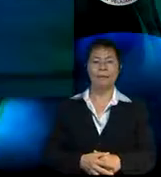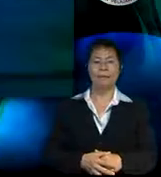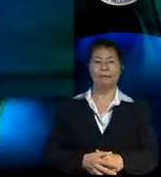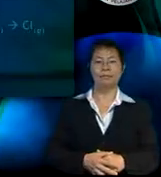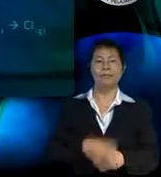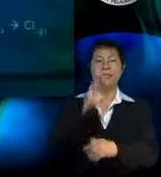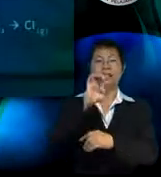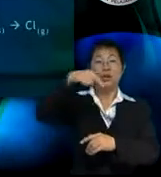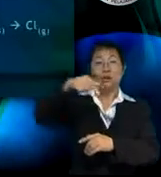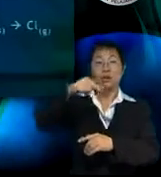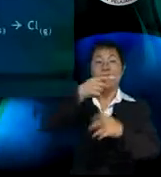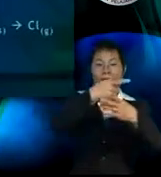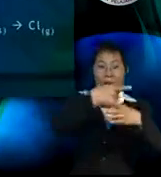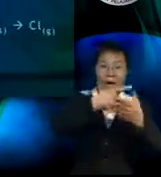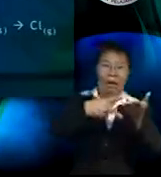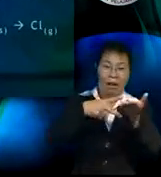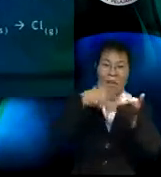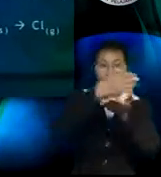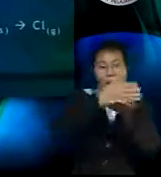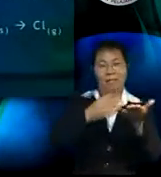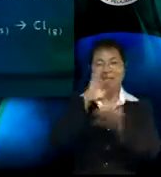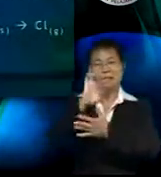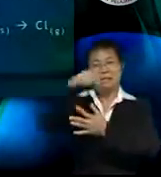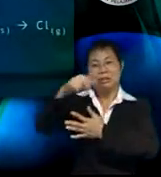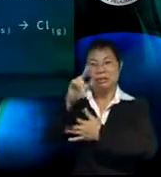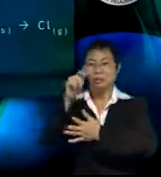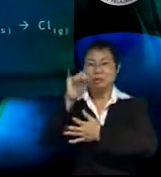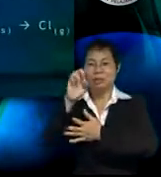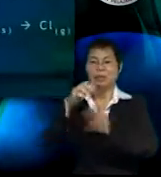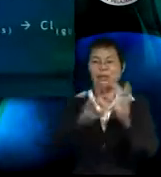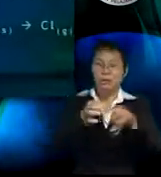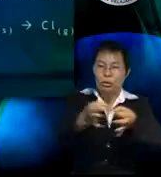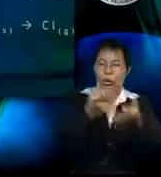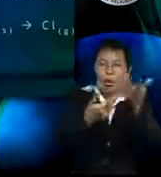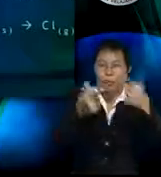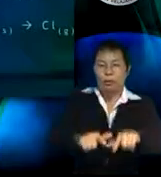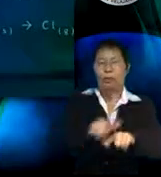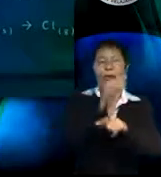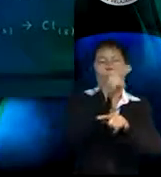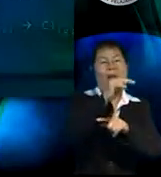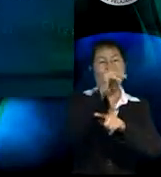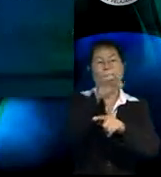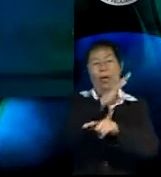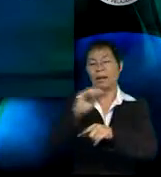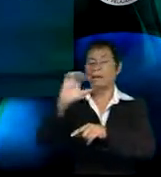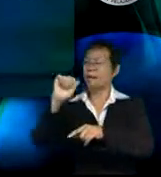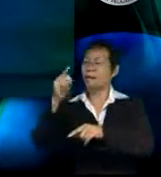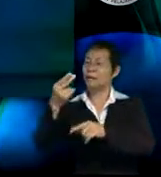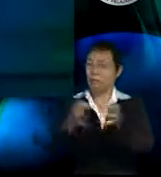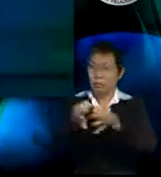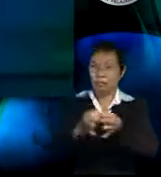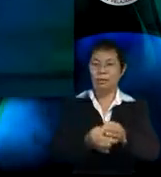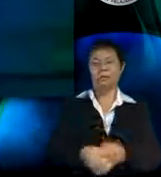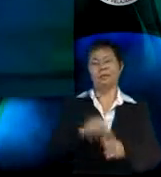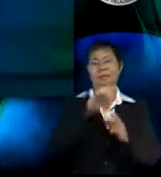Half equations are used to describe what happens at the anode and the cathode. Half equations will show